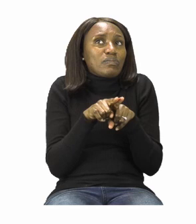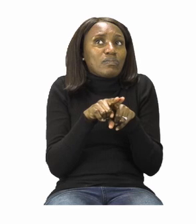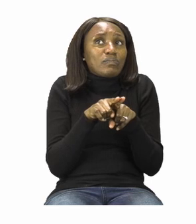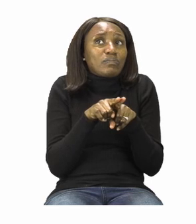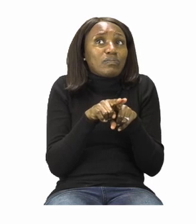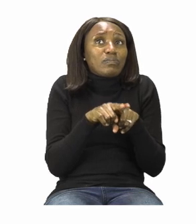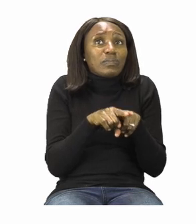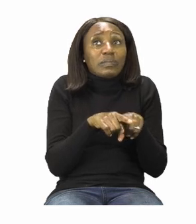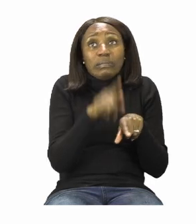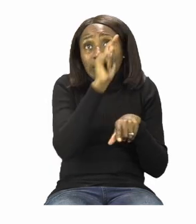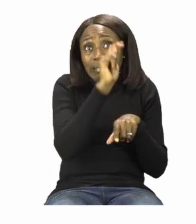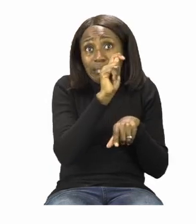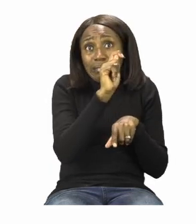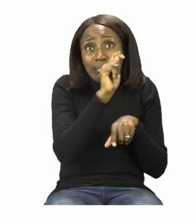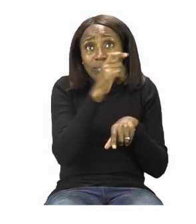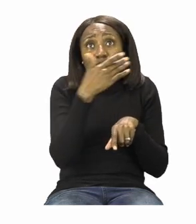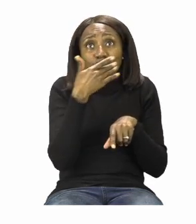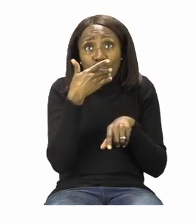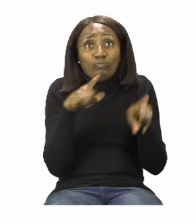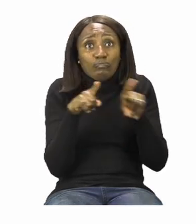as Titus.